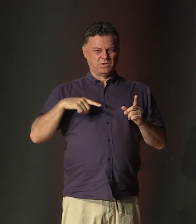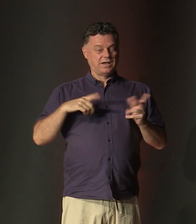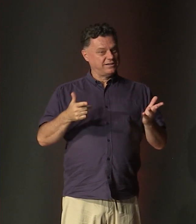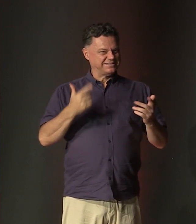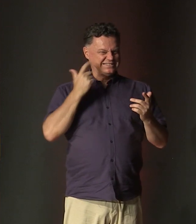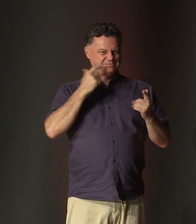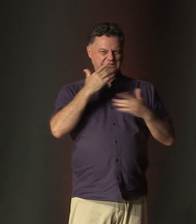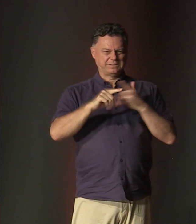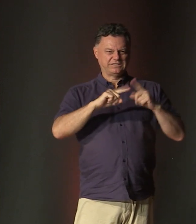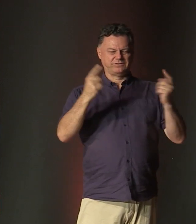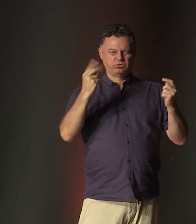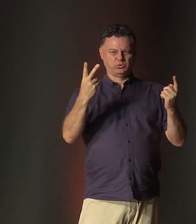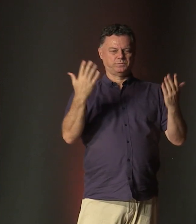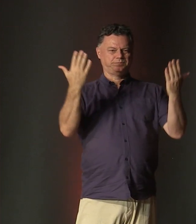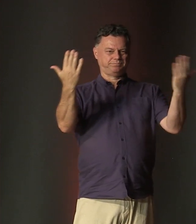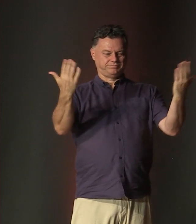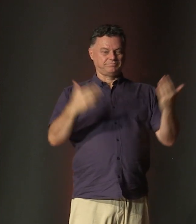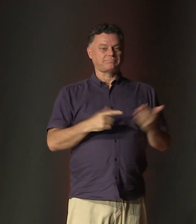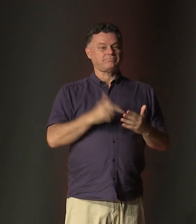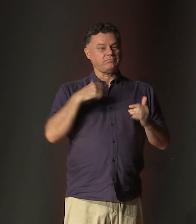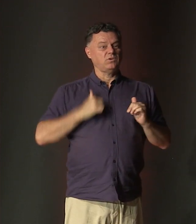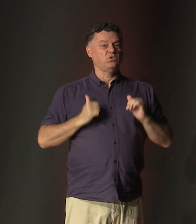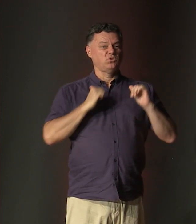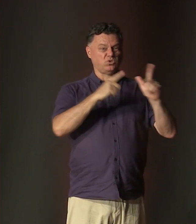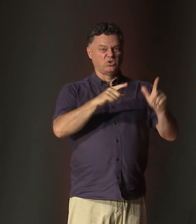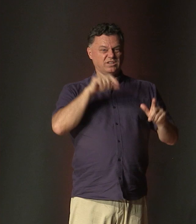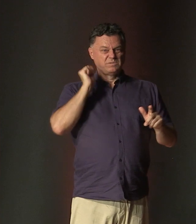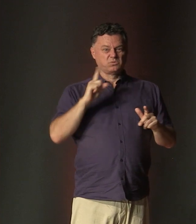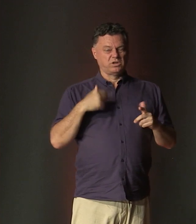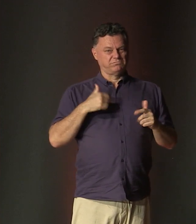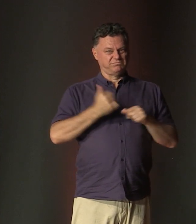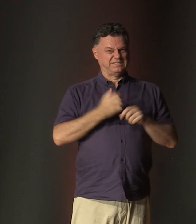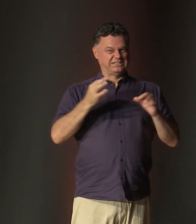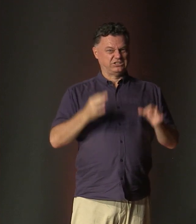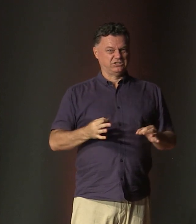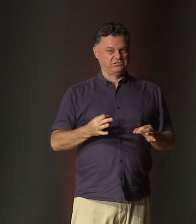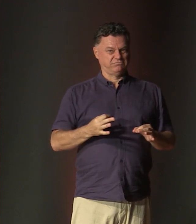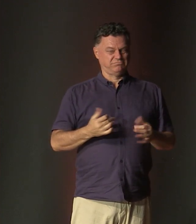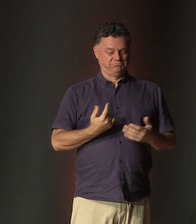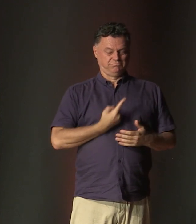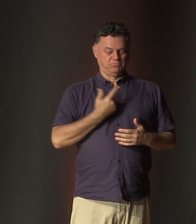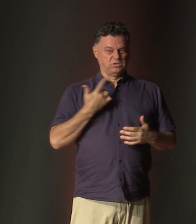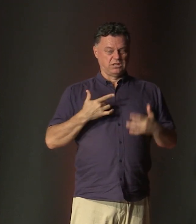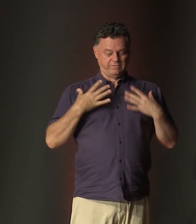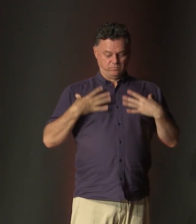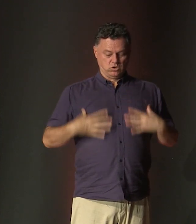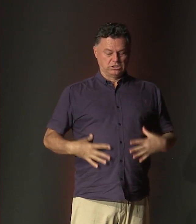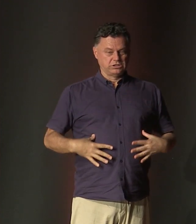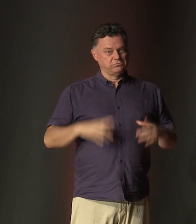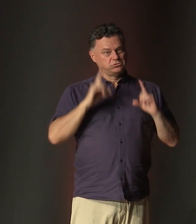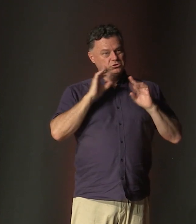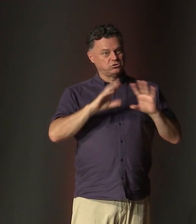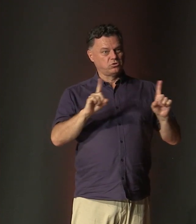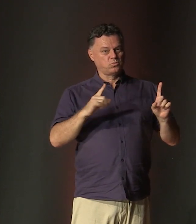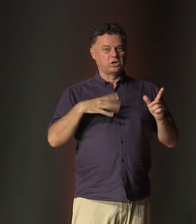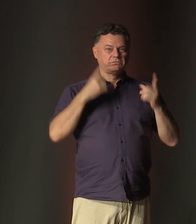Because you see, when you go to the beach, you're making deeply, intensely personal choices